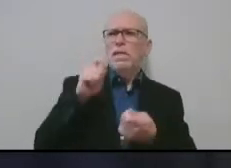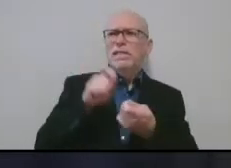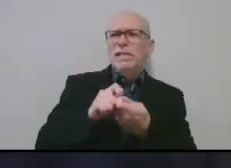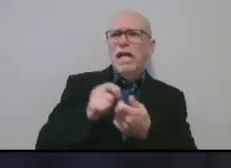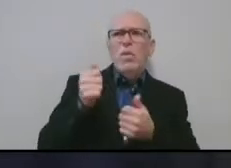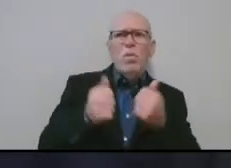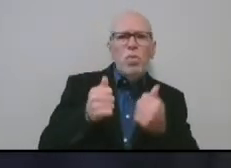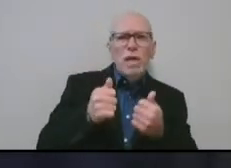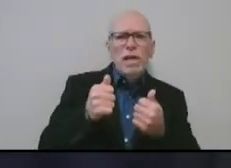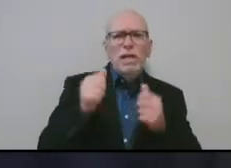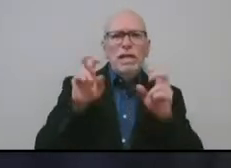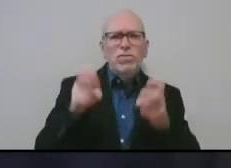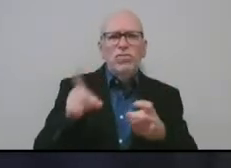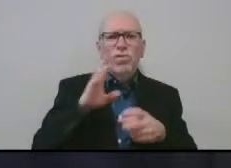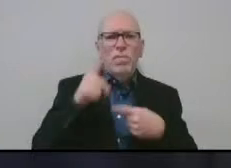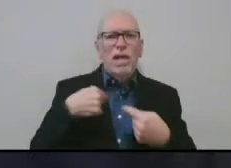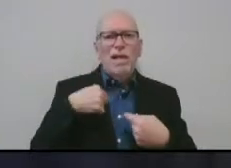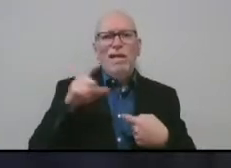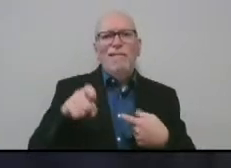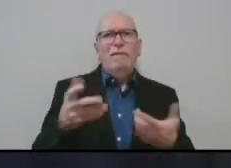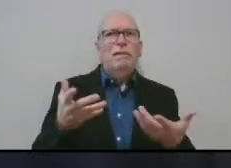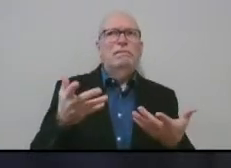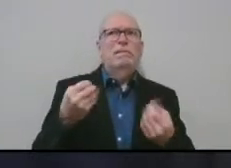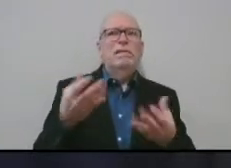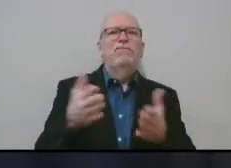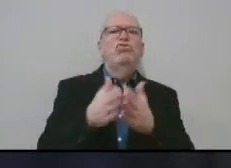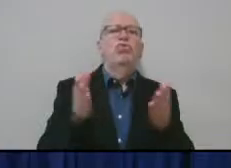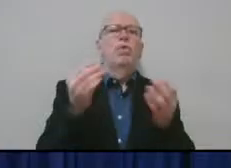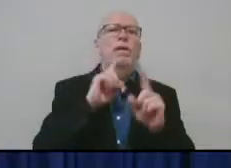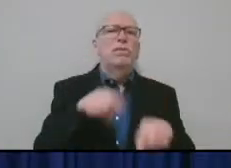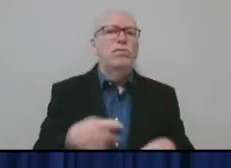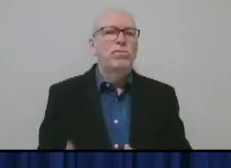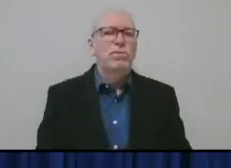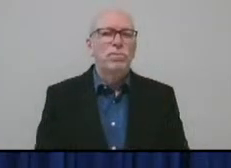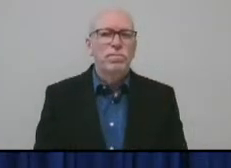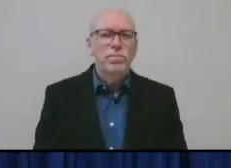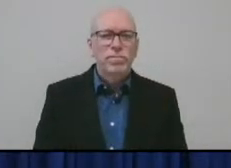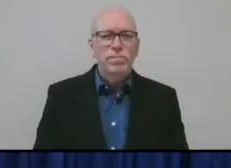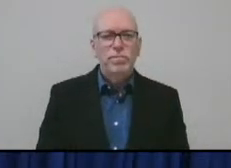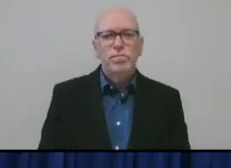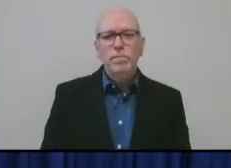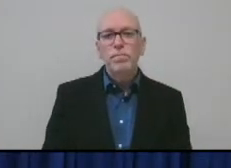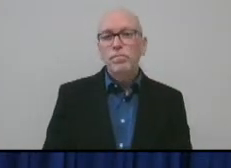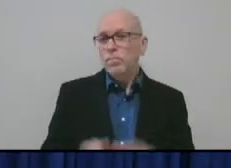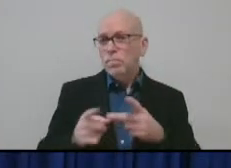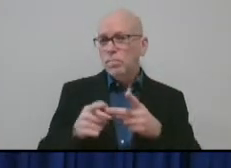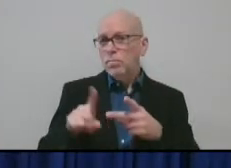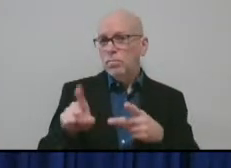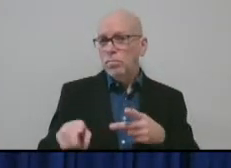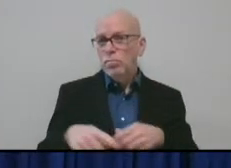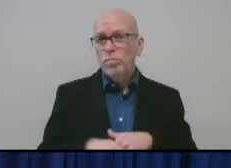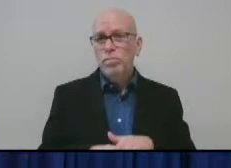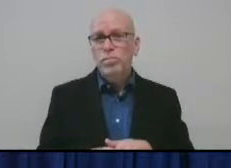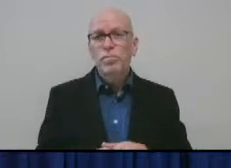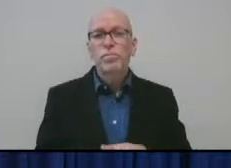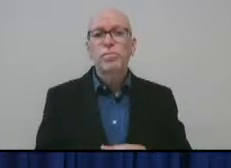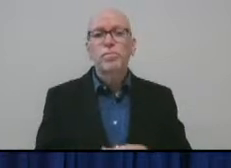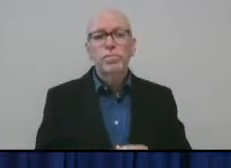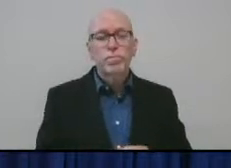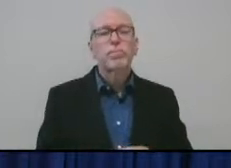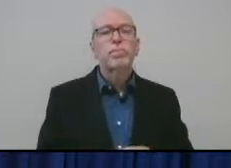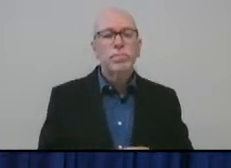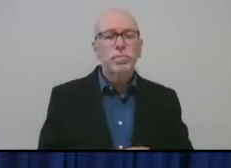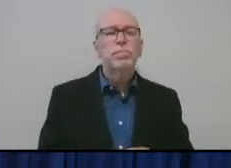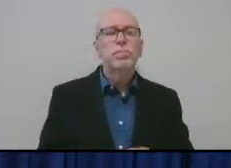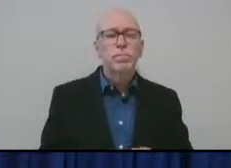particular matter you're talking about, I'm going to have to give that general answer. You had another question, Brandon? Yeah, so our